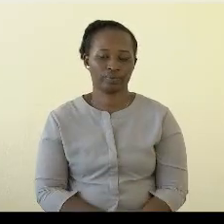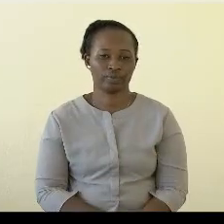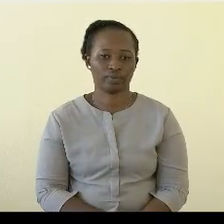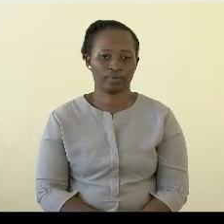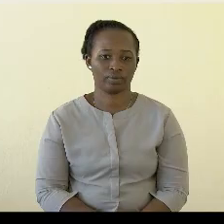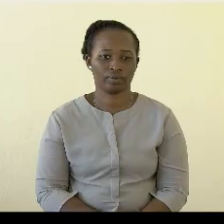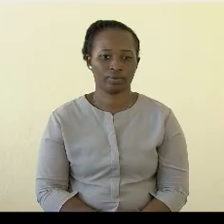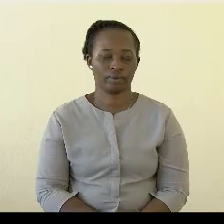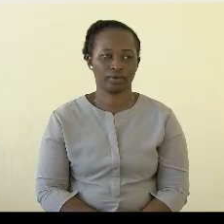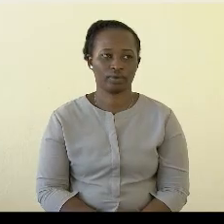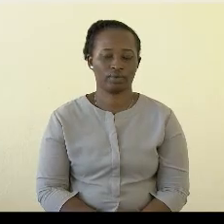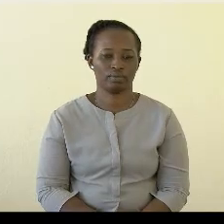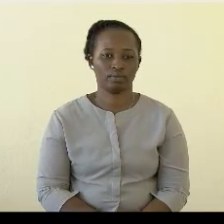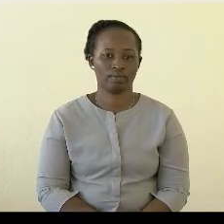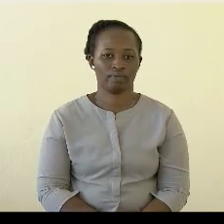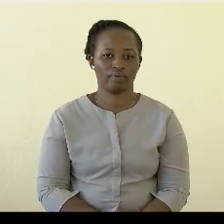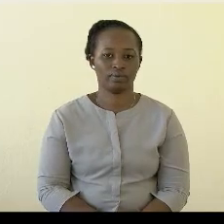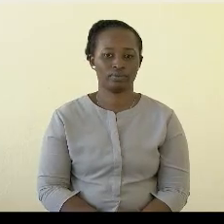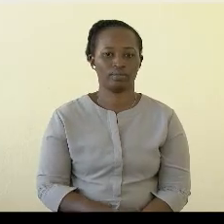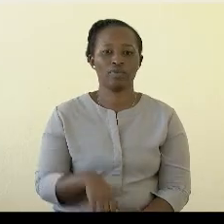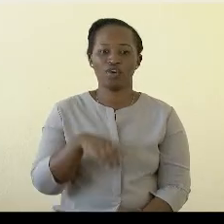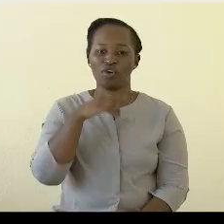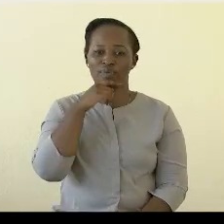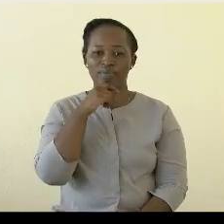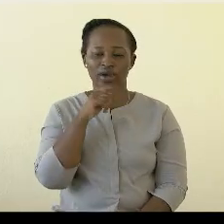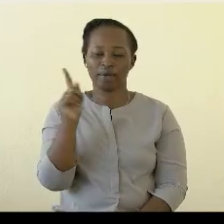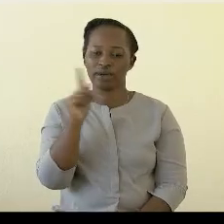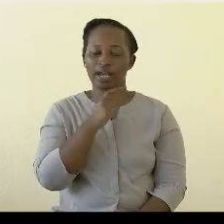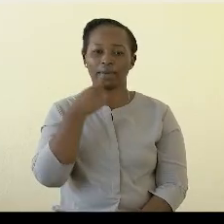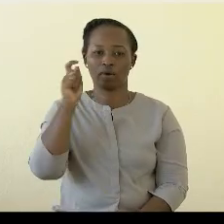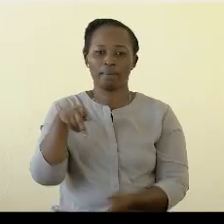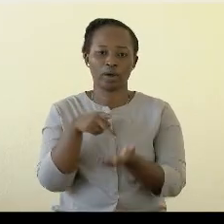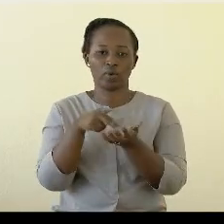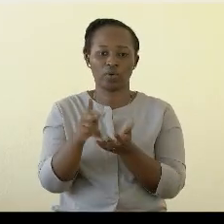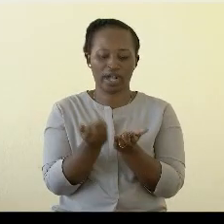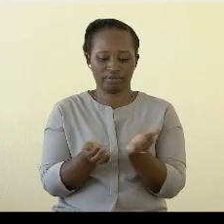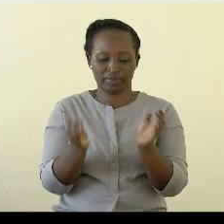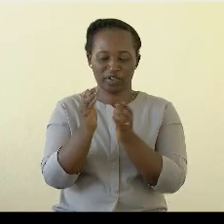mommy does not buy a bigger dish. The dish is going to remain the same,